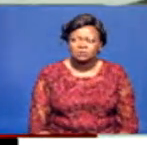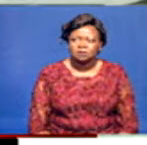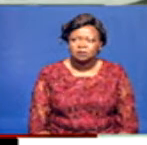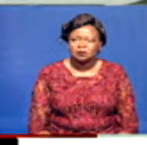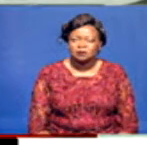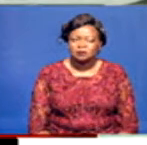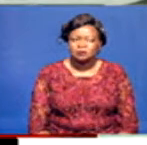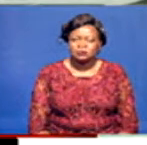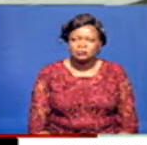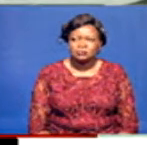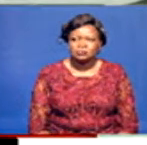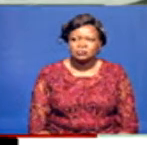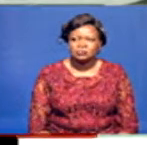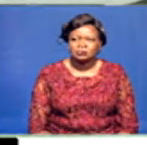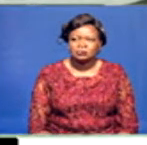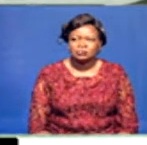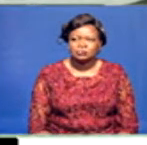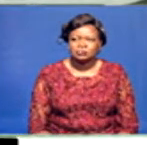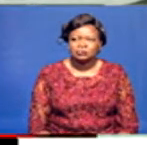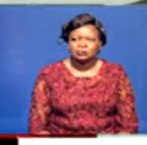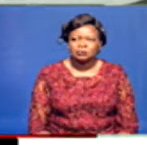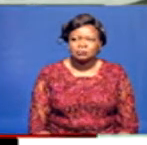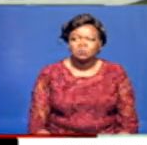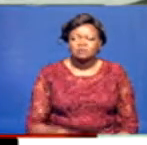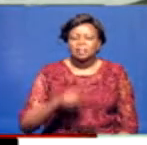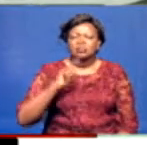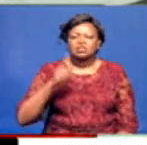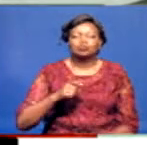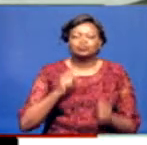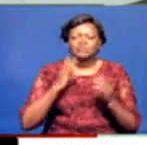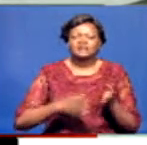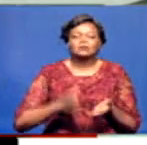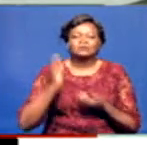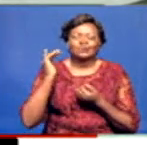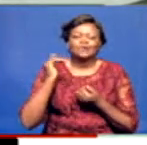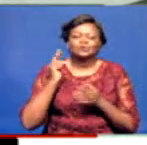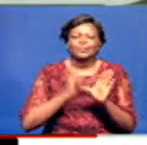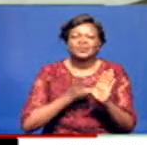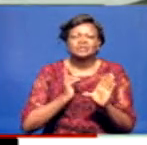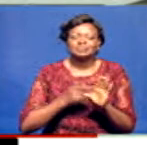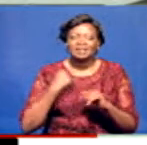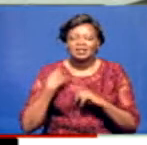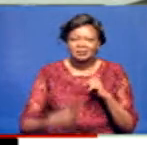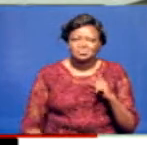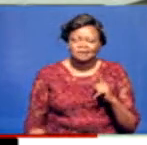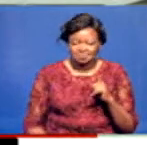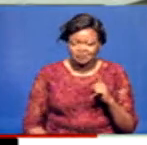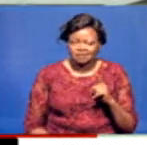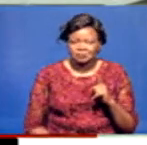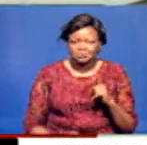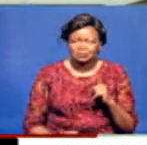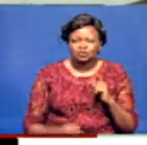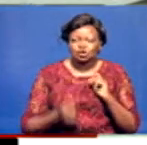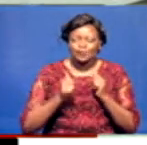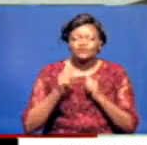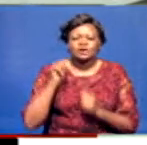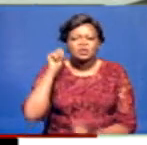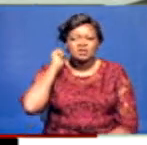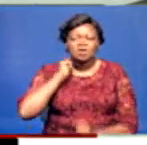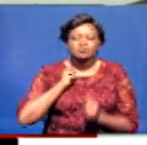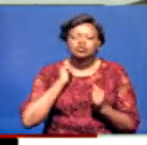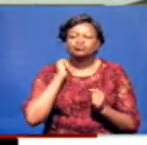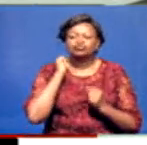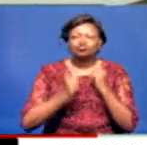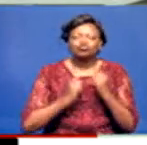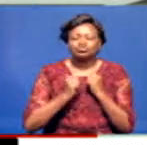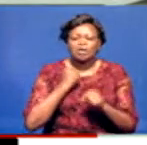Now, meanwhile, over 1,000 runners are expected to take part in this year's edition of Nandi Road Race, which will be held on